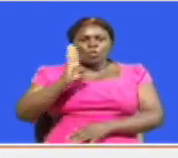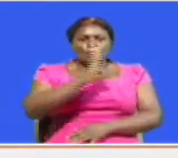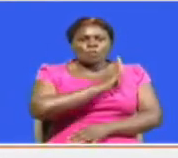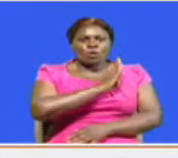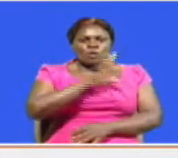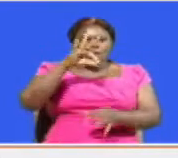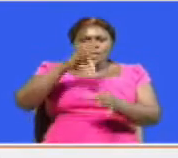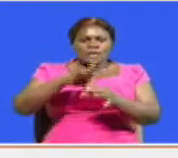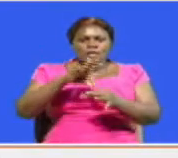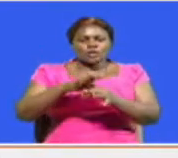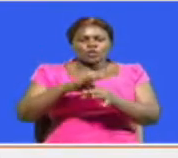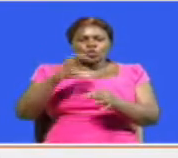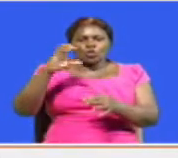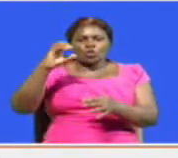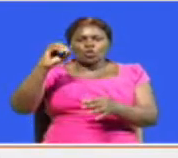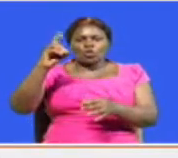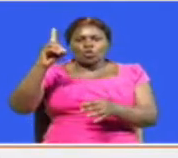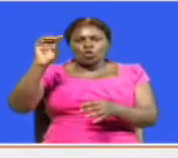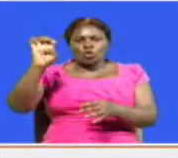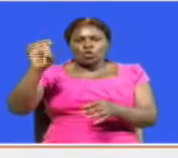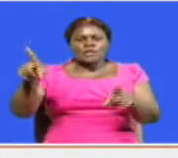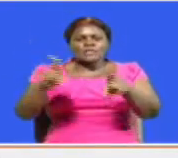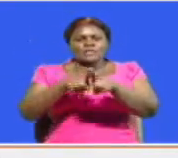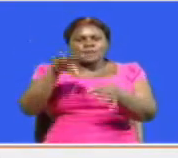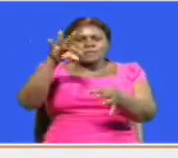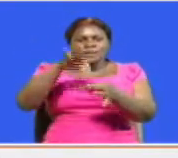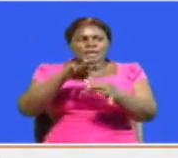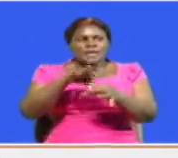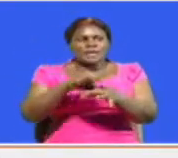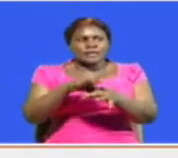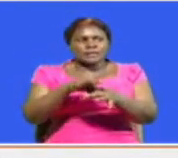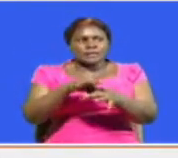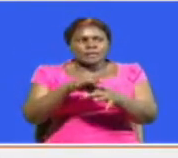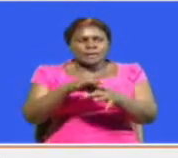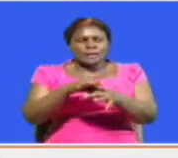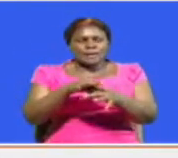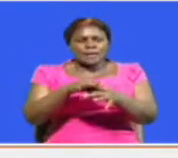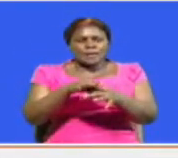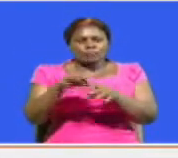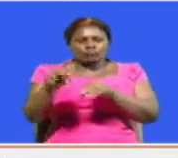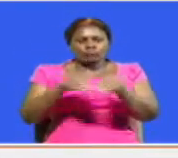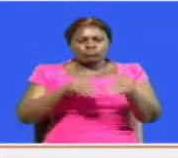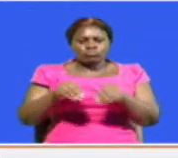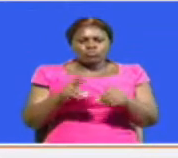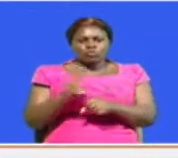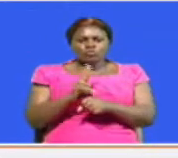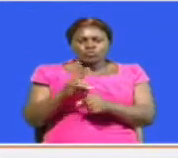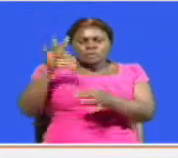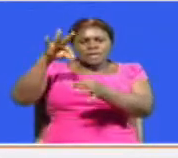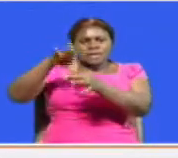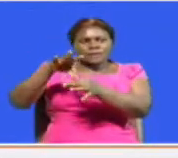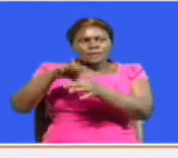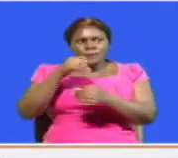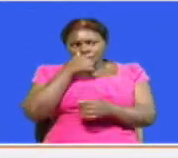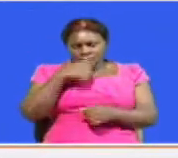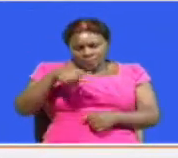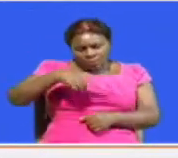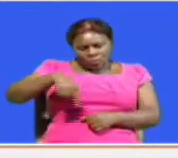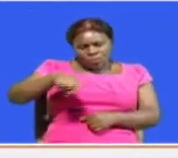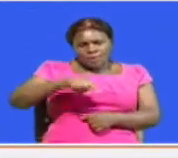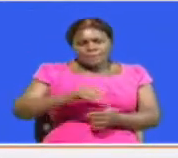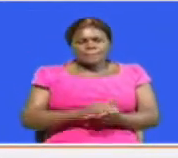the election code, and the election register that is going to be used for that election. Sisi